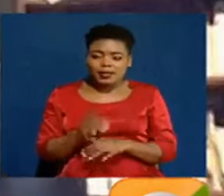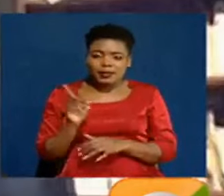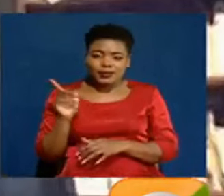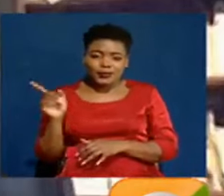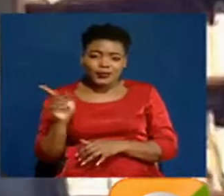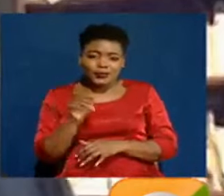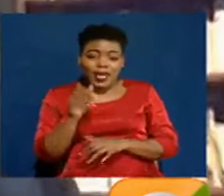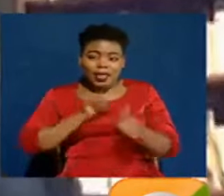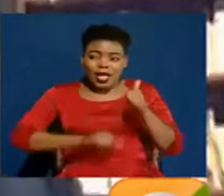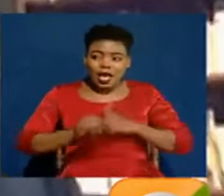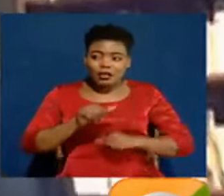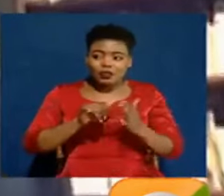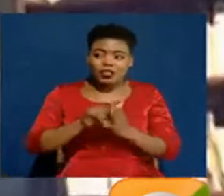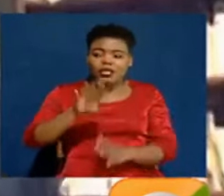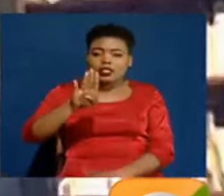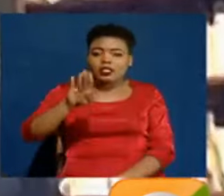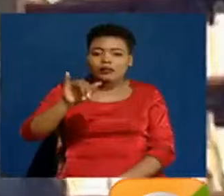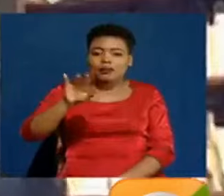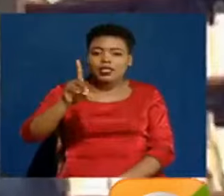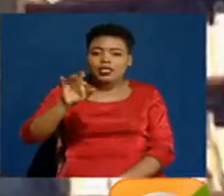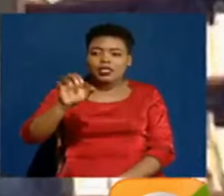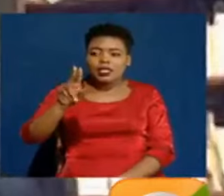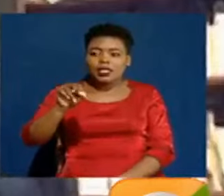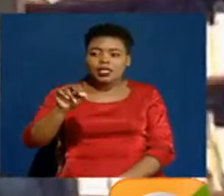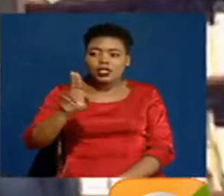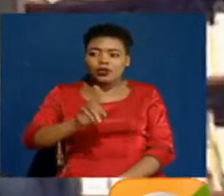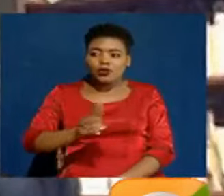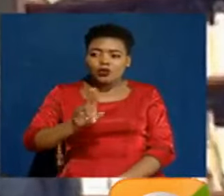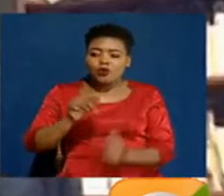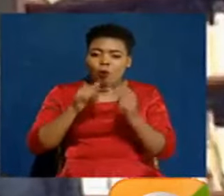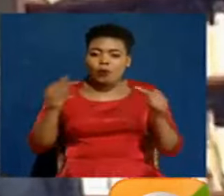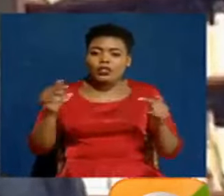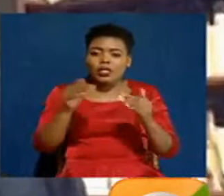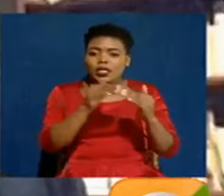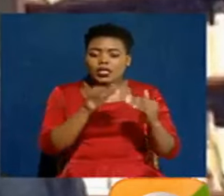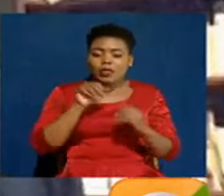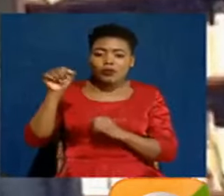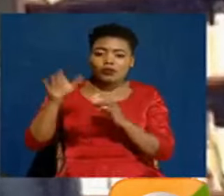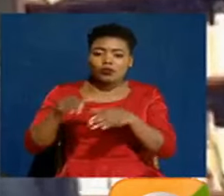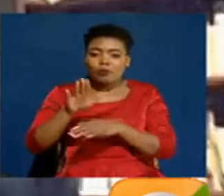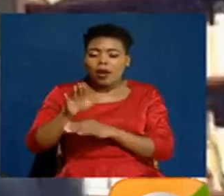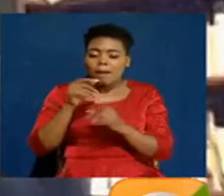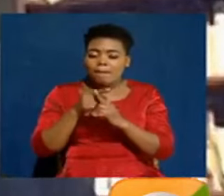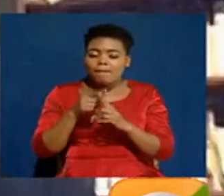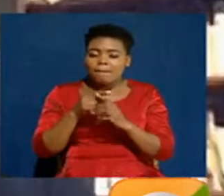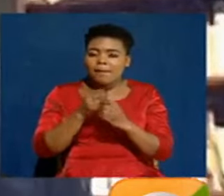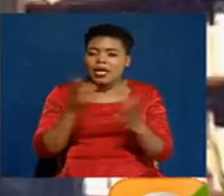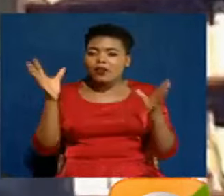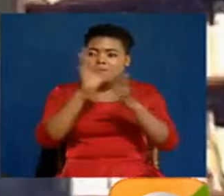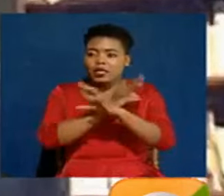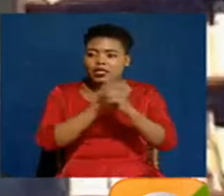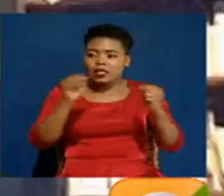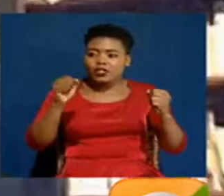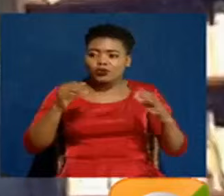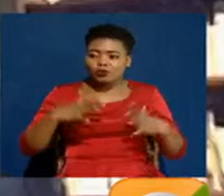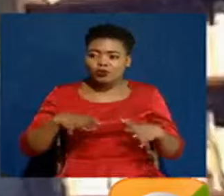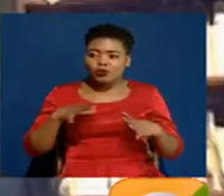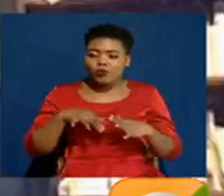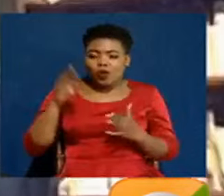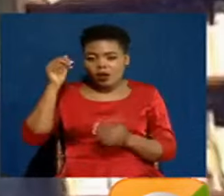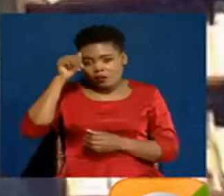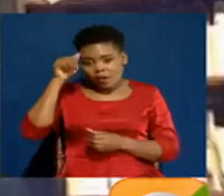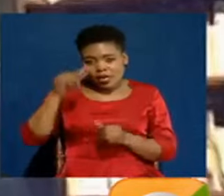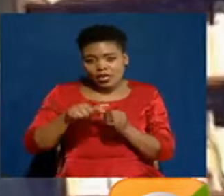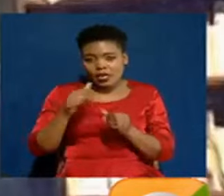The action that Biden took, and I guess the party, but the, more so the presidential candidate, the president himself, reminded